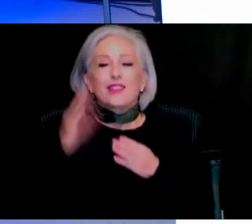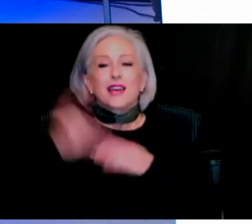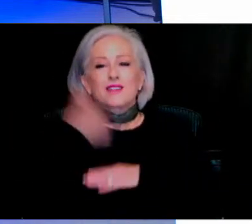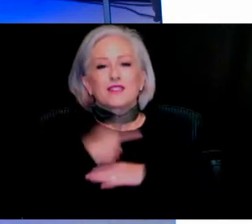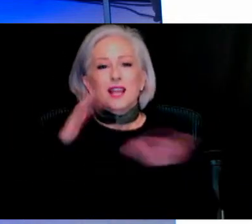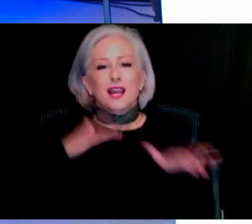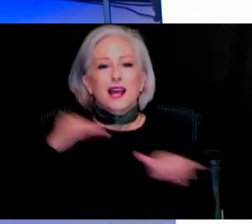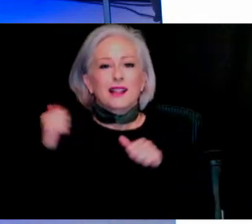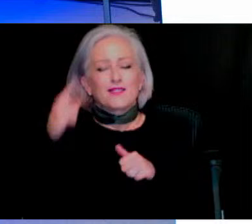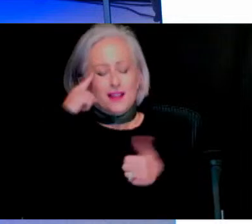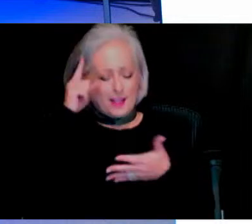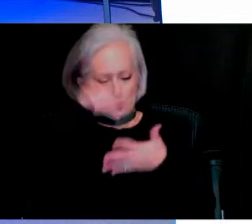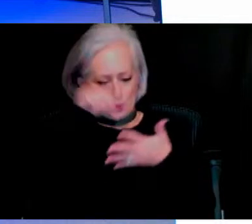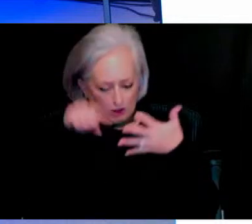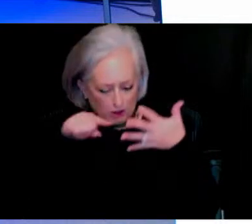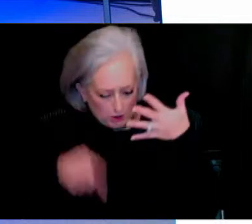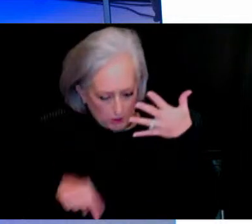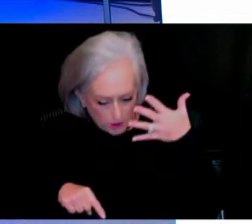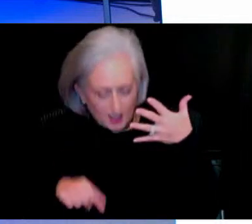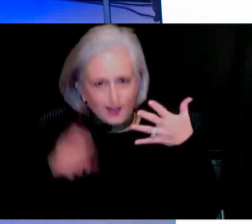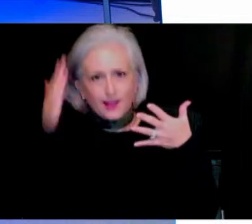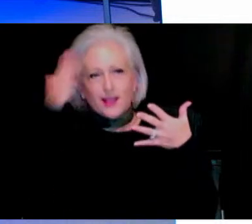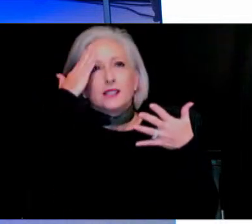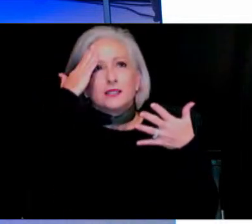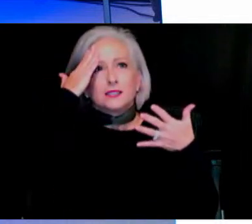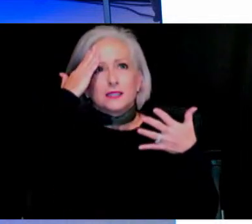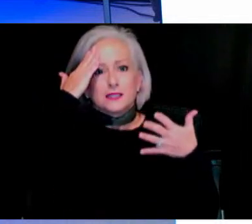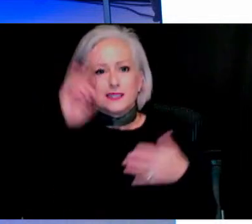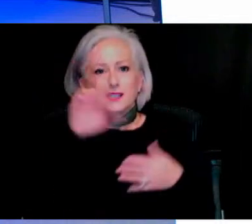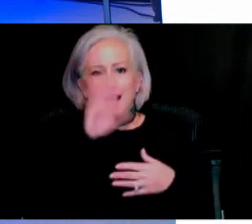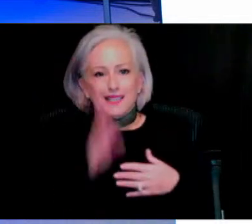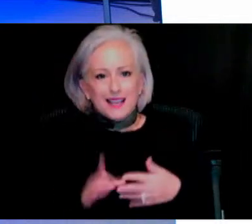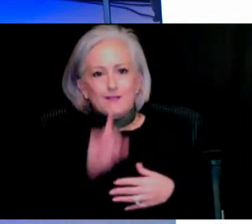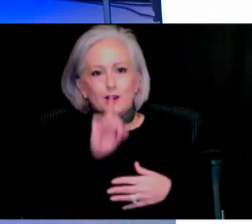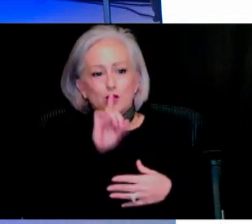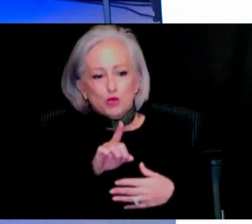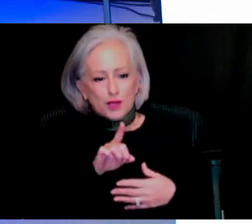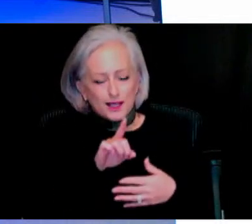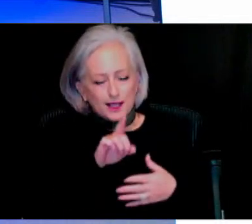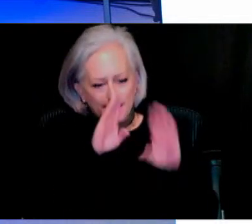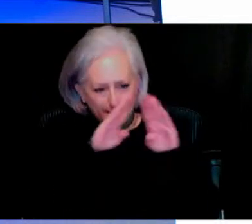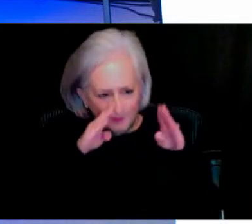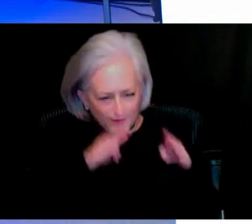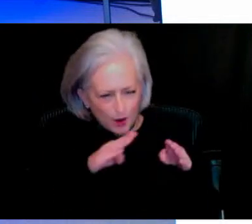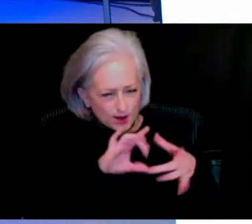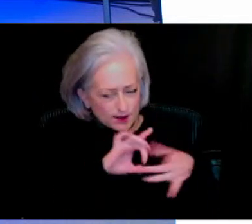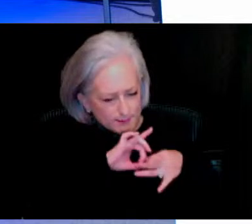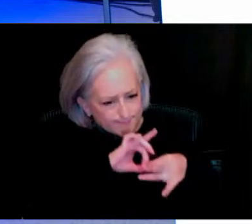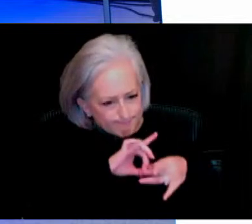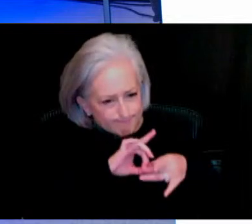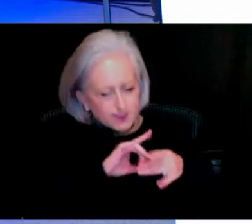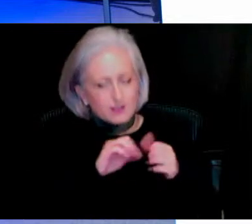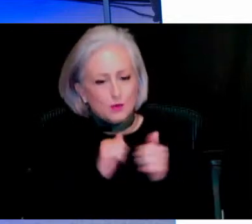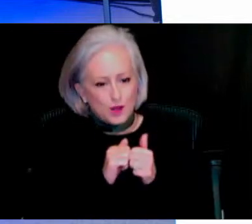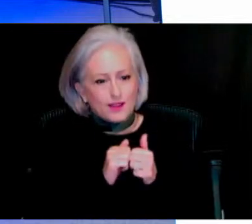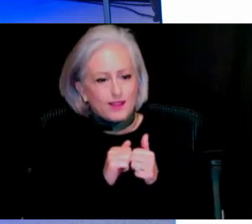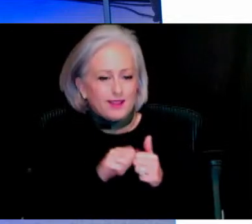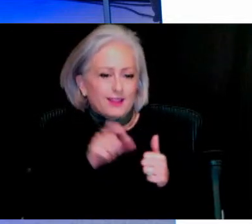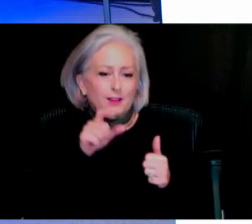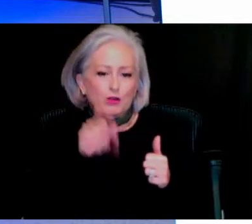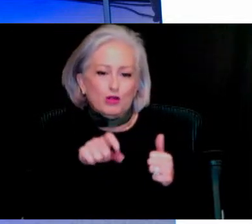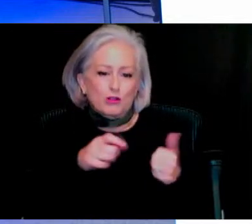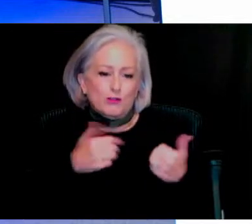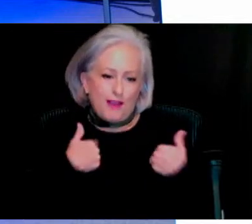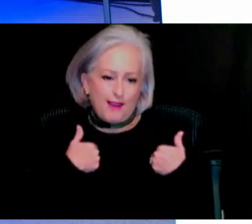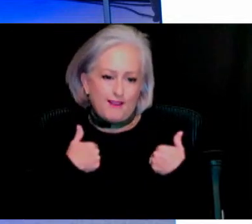check. And then I go, oh, but I didn't really, there was not really those moments that we could have had, you know, sometimes, but not always.